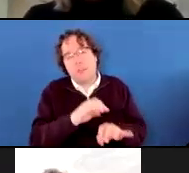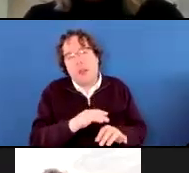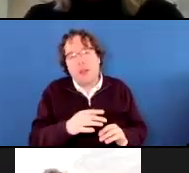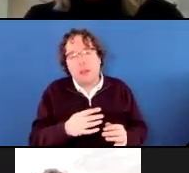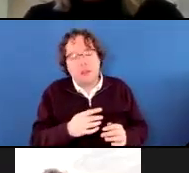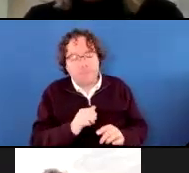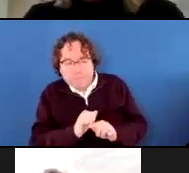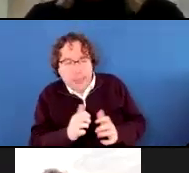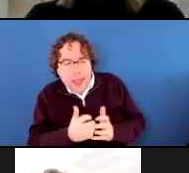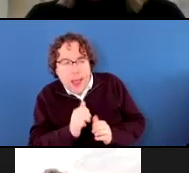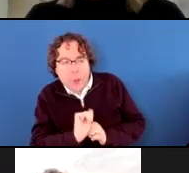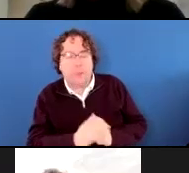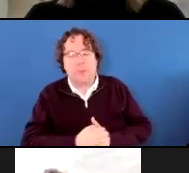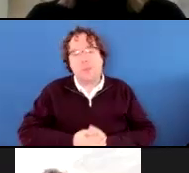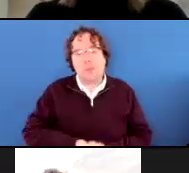Oh,